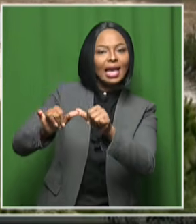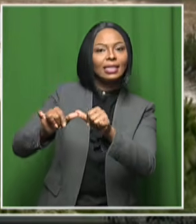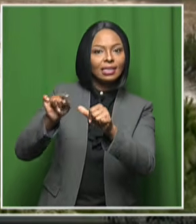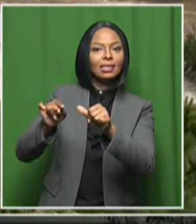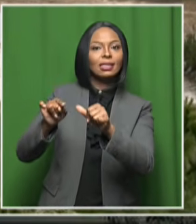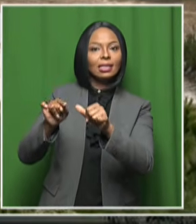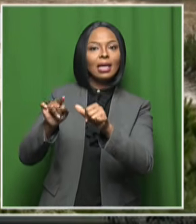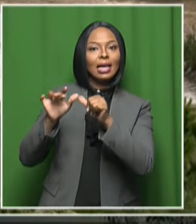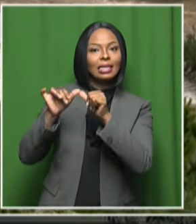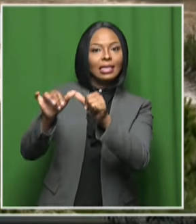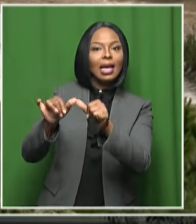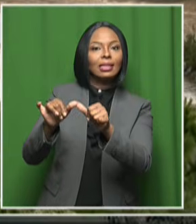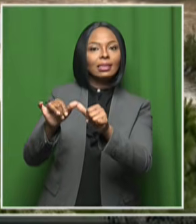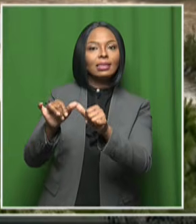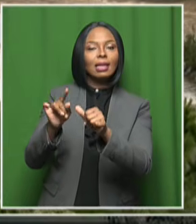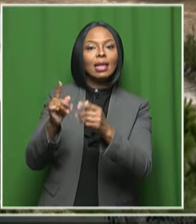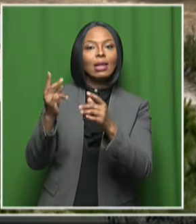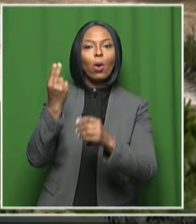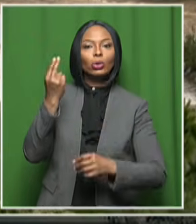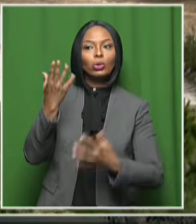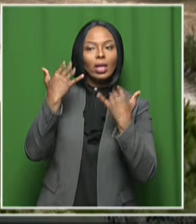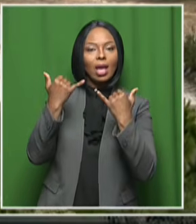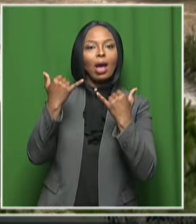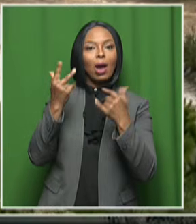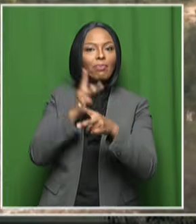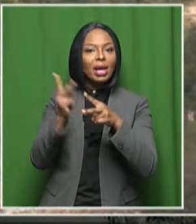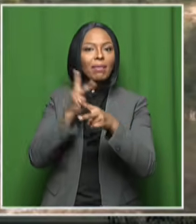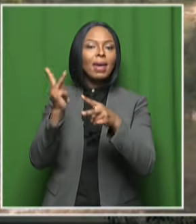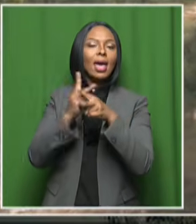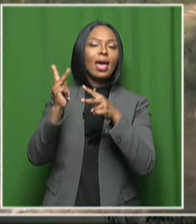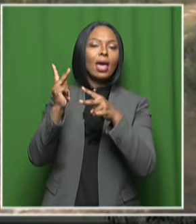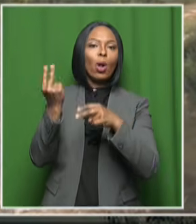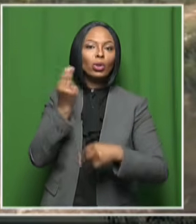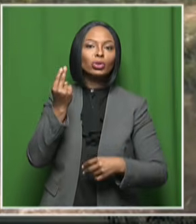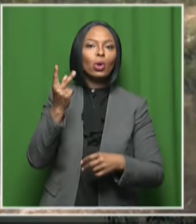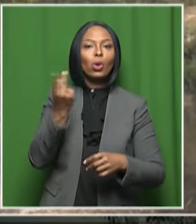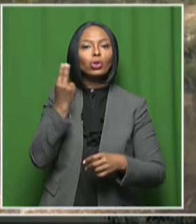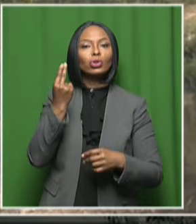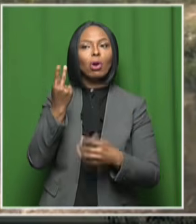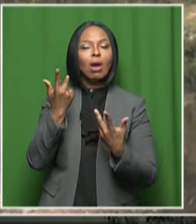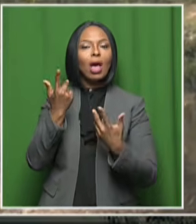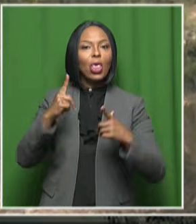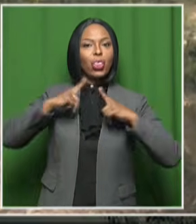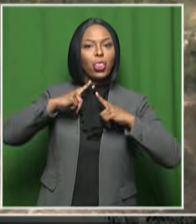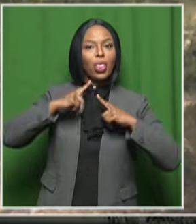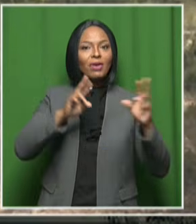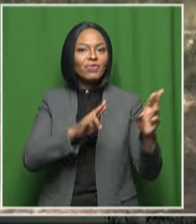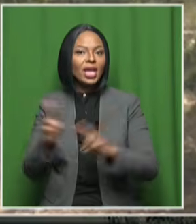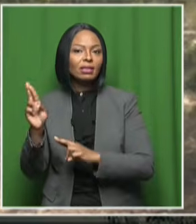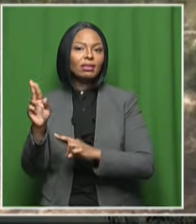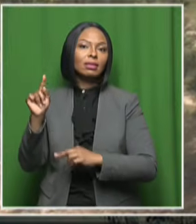think another word is that they are more prepared and more proactive. So we